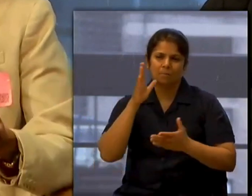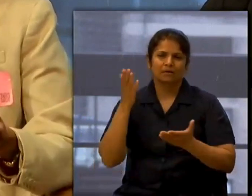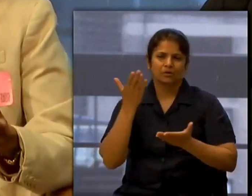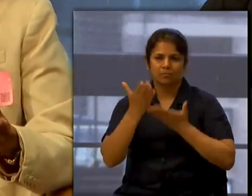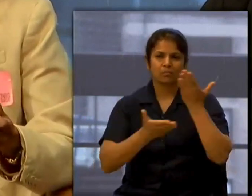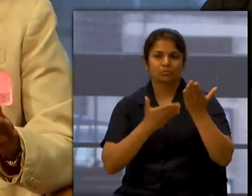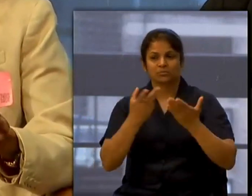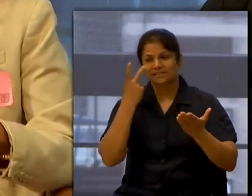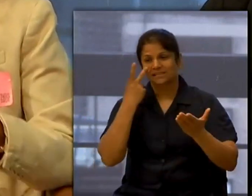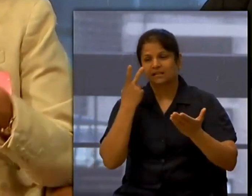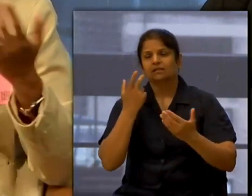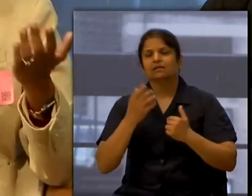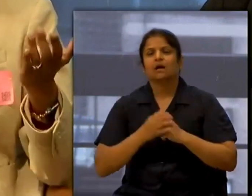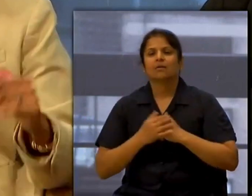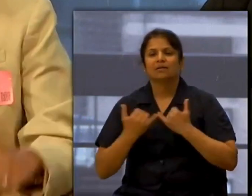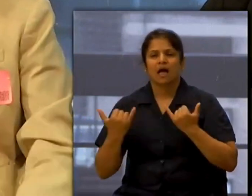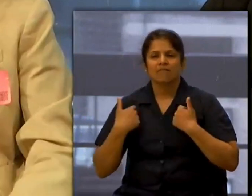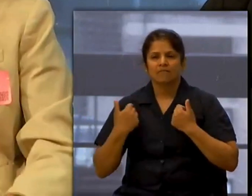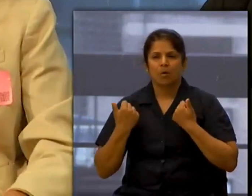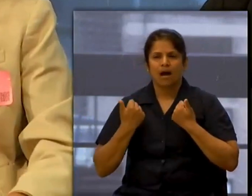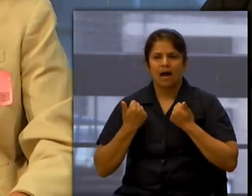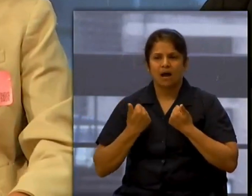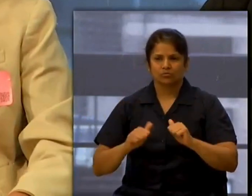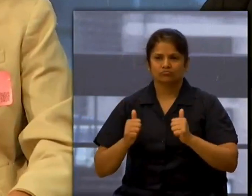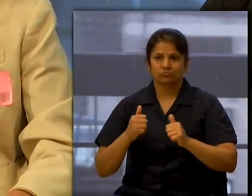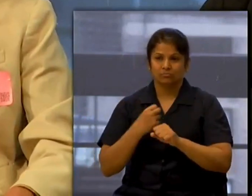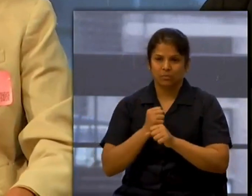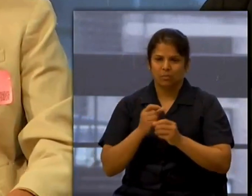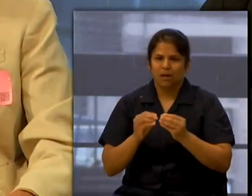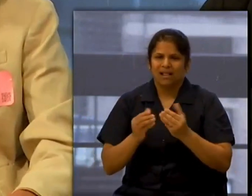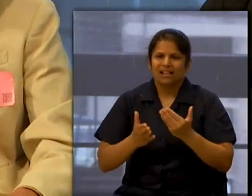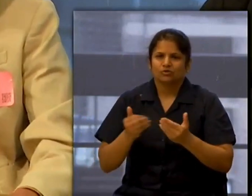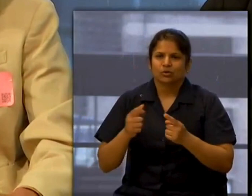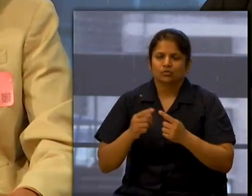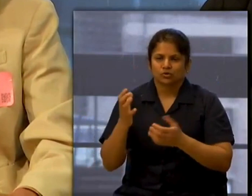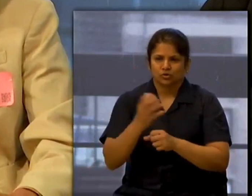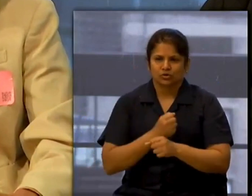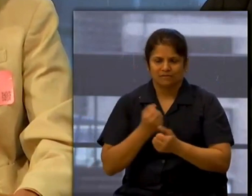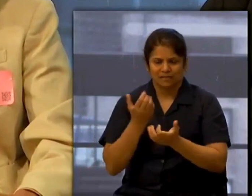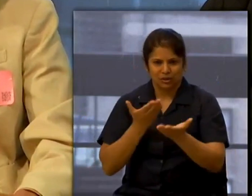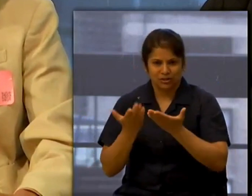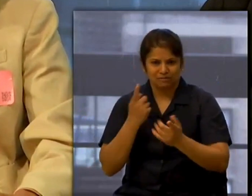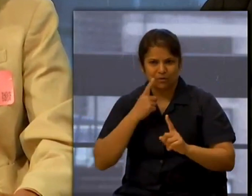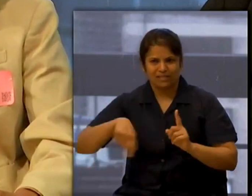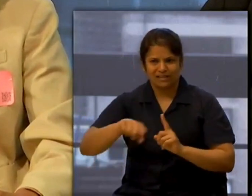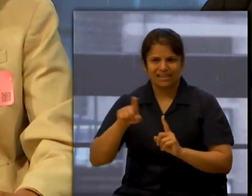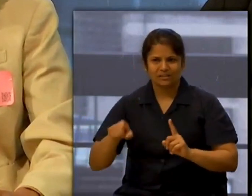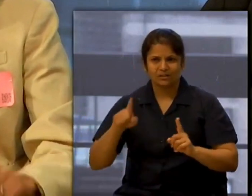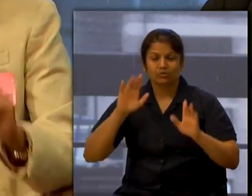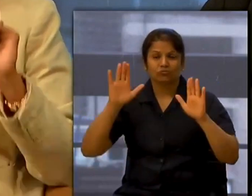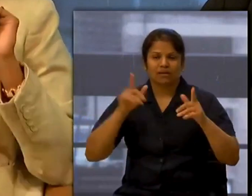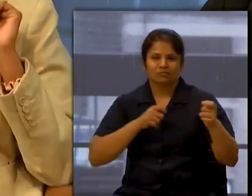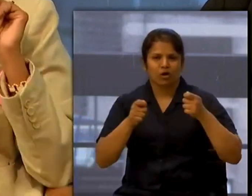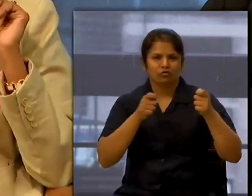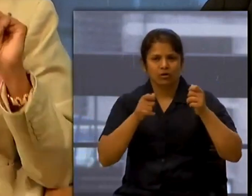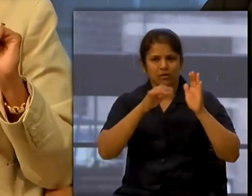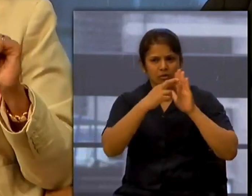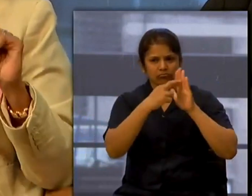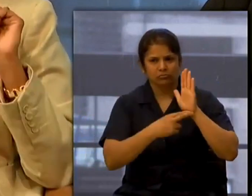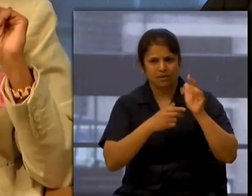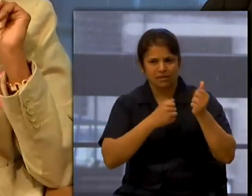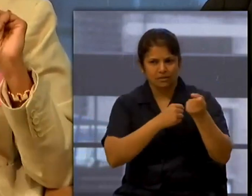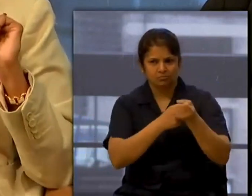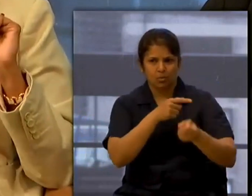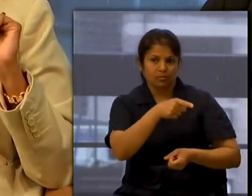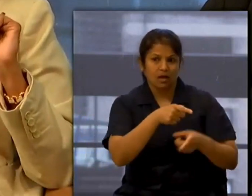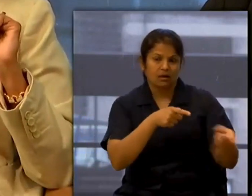for folks to get that. And as I mentioned, we have great administrative regulations to support that. And I also wanted to put one more plug for one